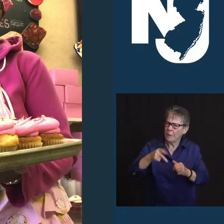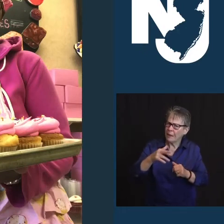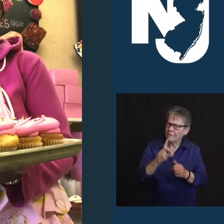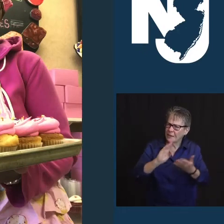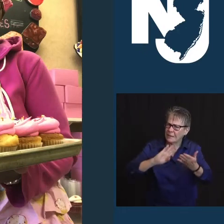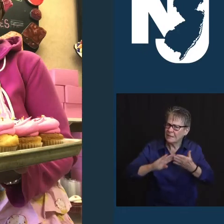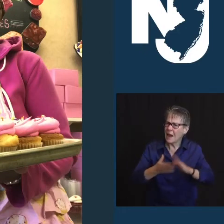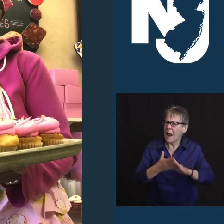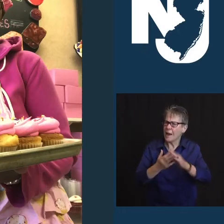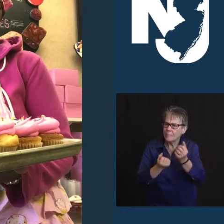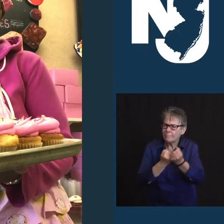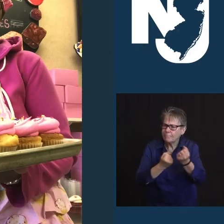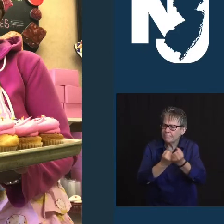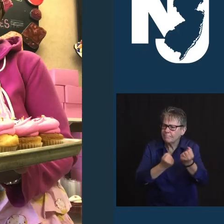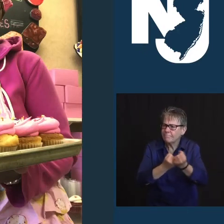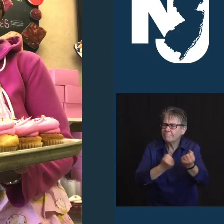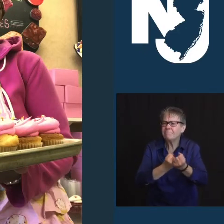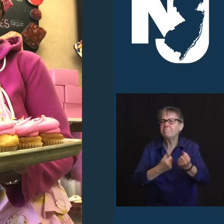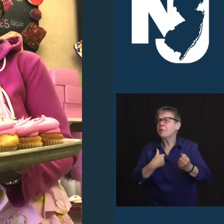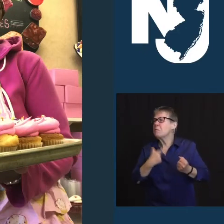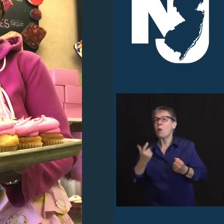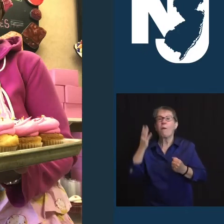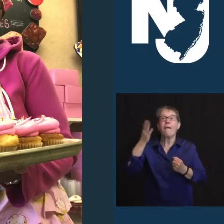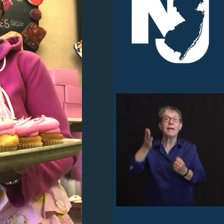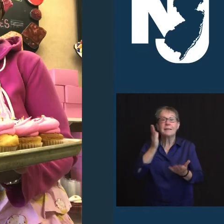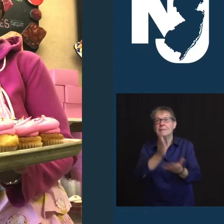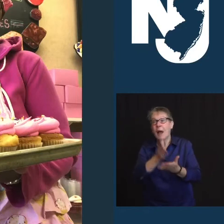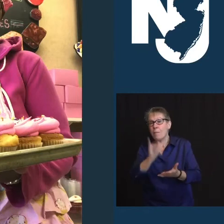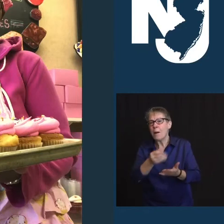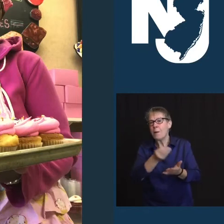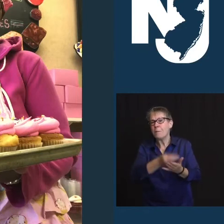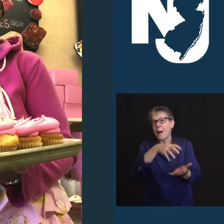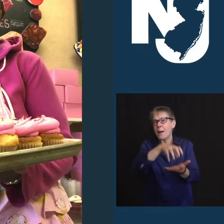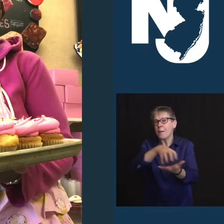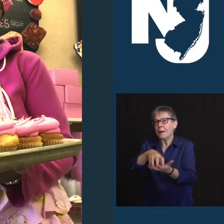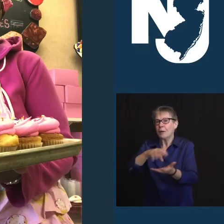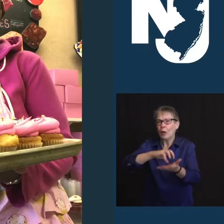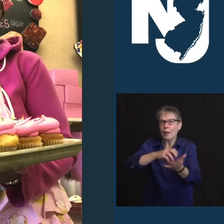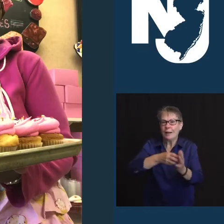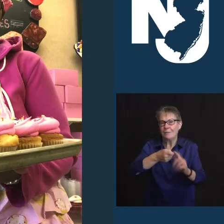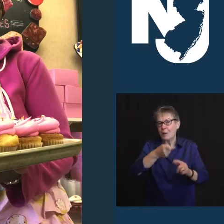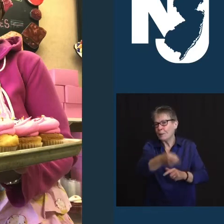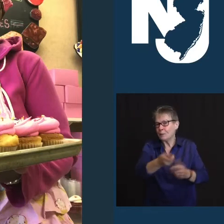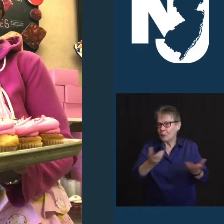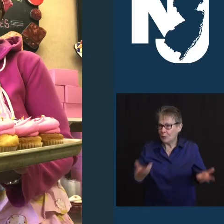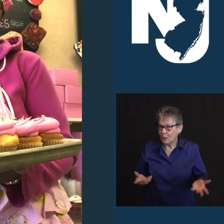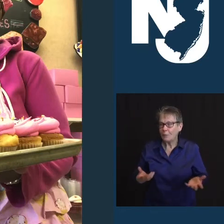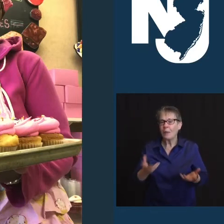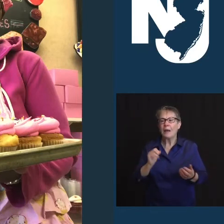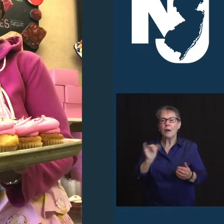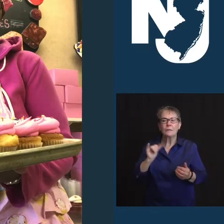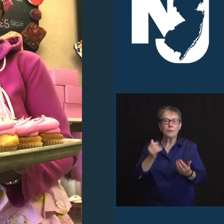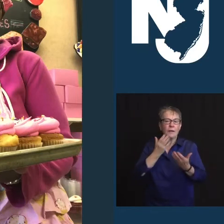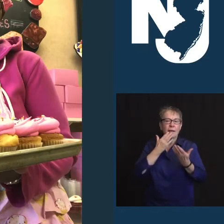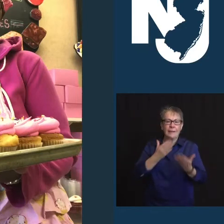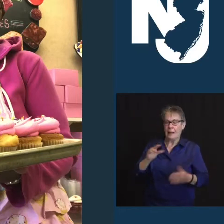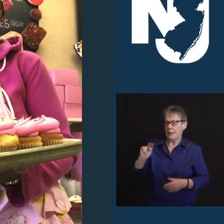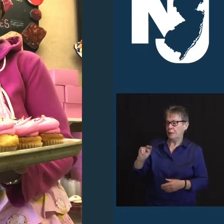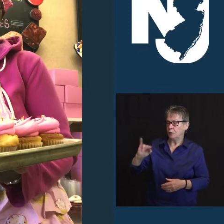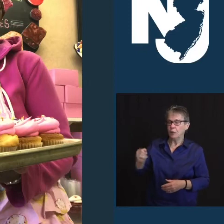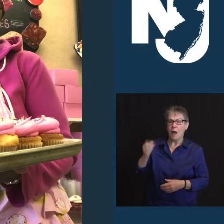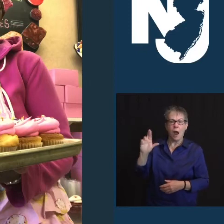her soon on one of my future trips to Plainfield. And I also thank the New Jersey Redevelopment Authority for telling us